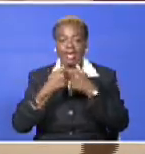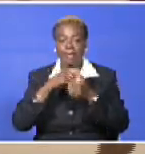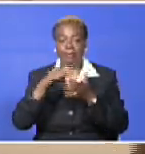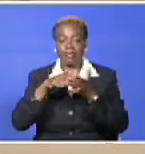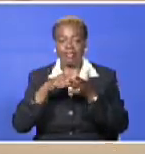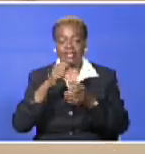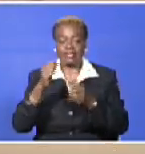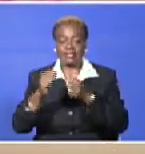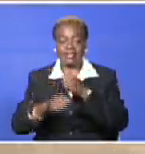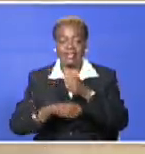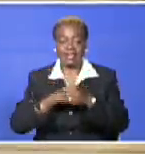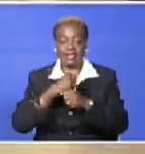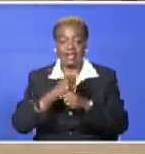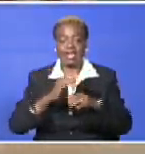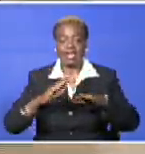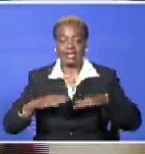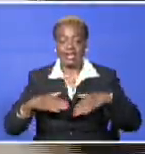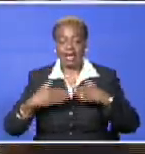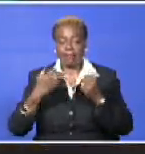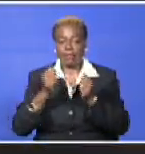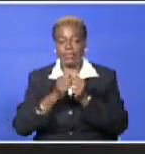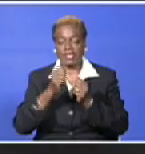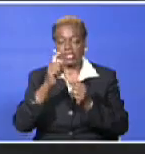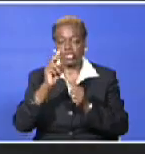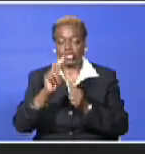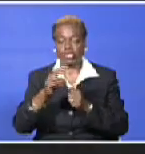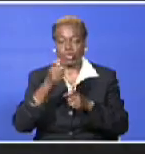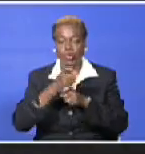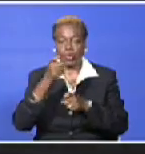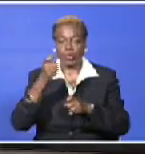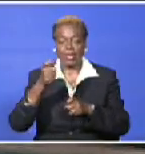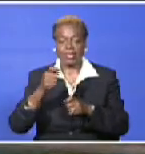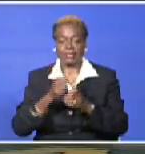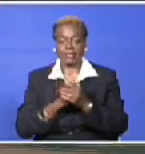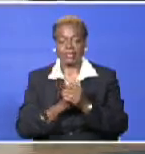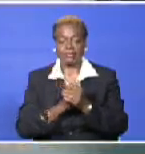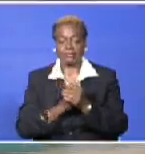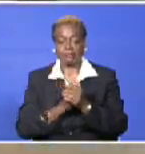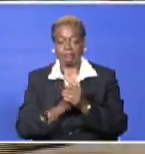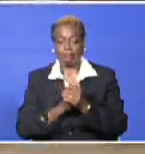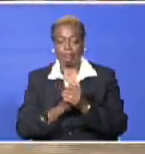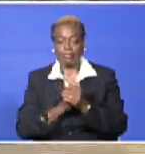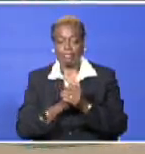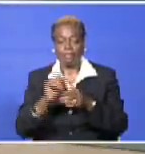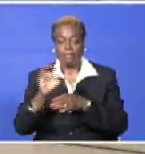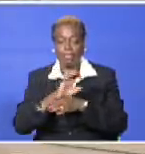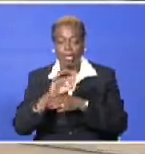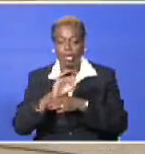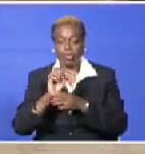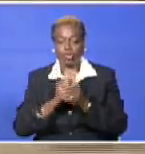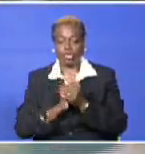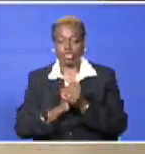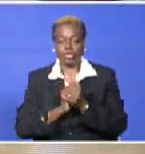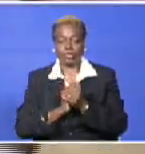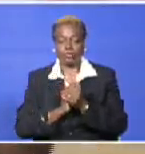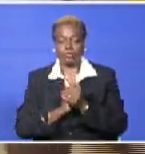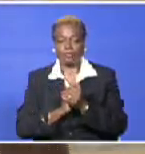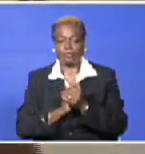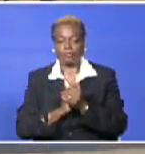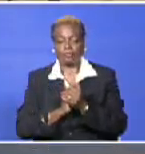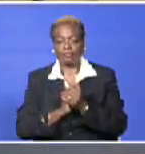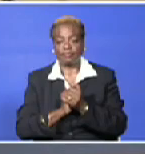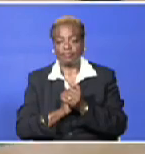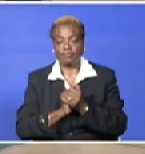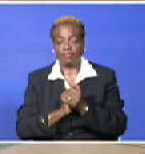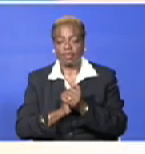wins, but he knows his team let another one slip away in that nail-biting loss to the Owls. If we will use that full strength,